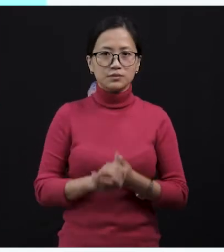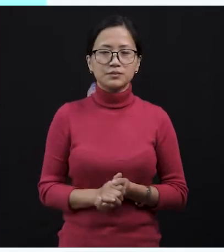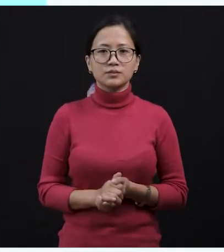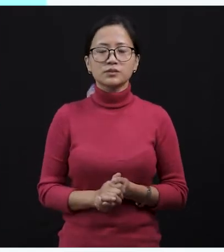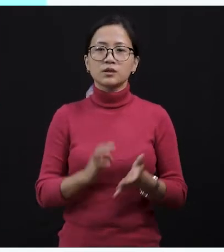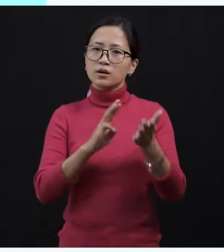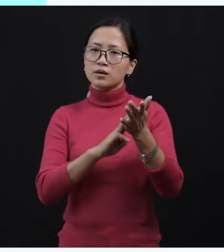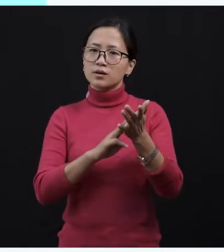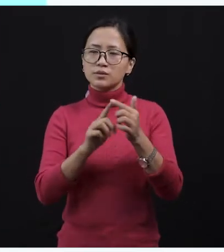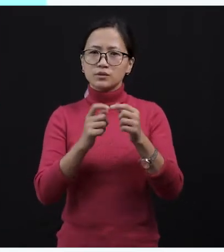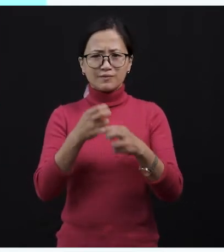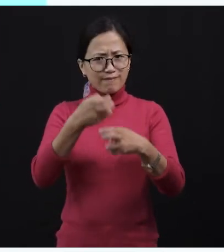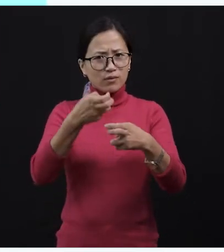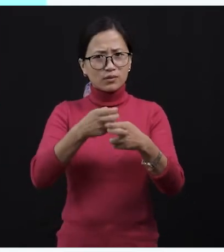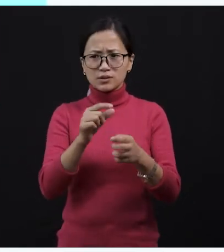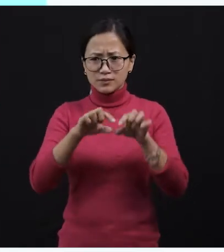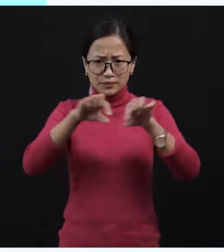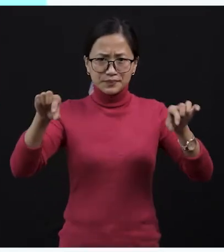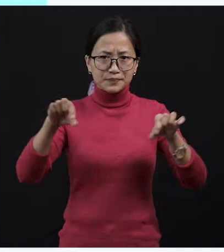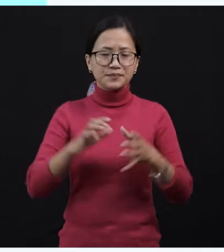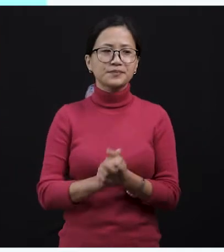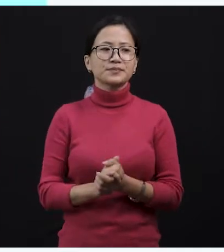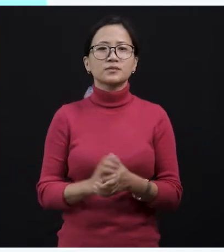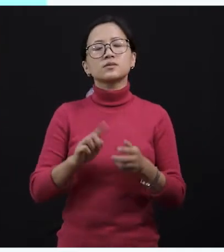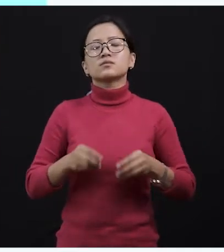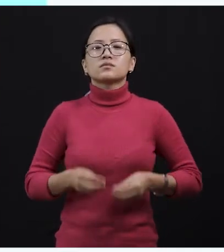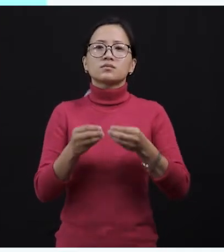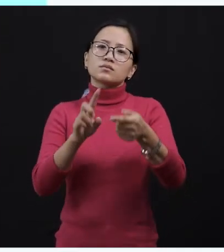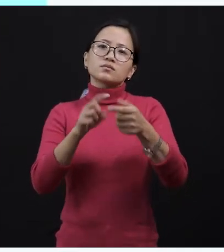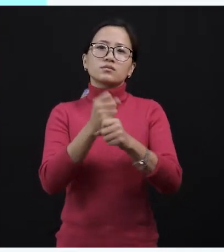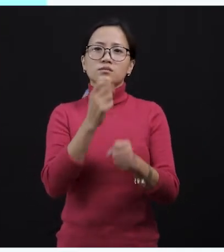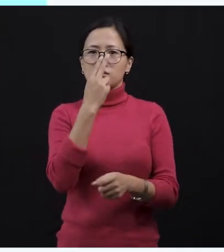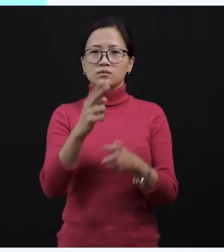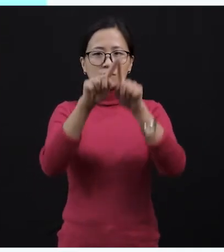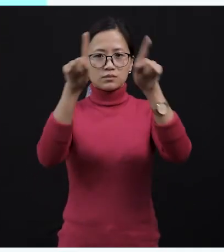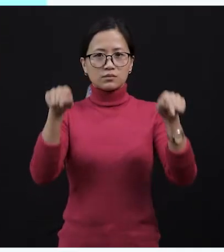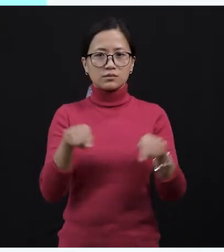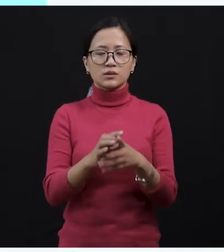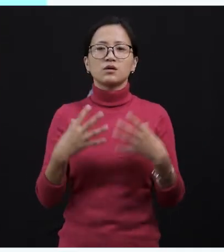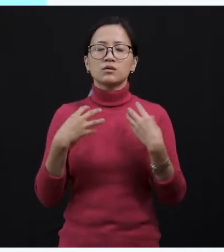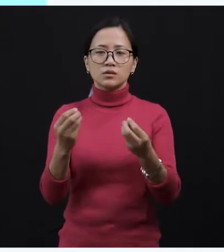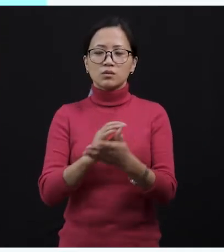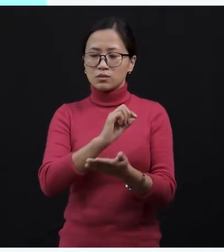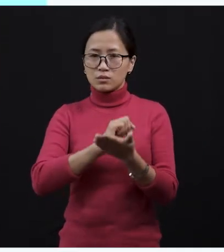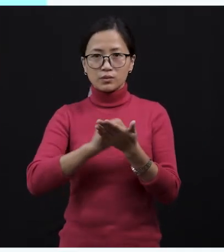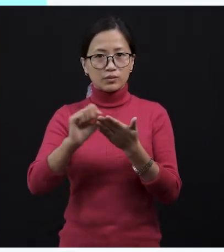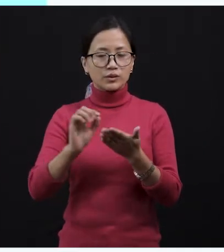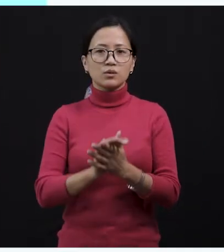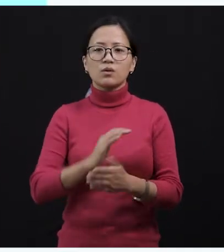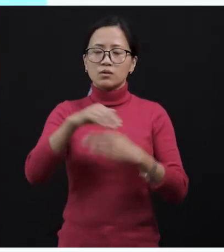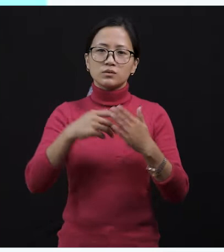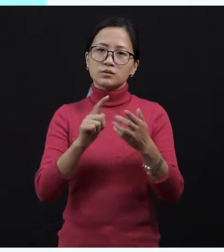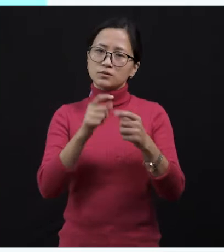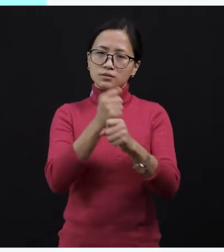and metals? As we can see, I have given examples here. So dear students, I want you all to write all these examples,